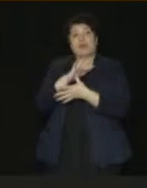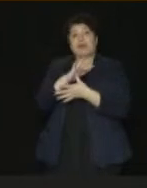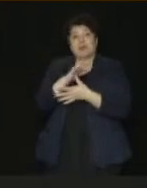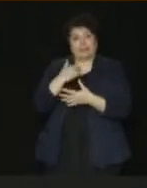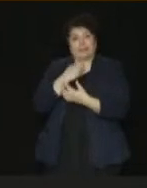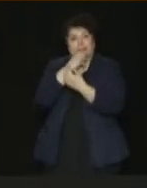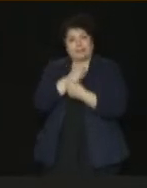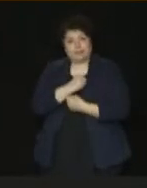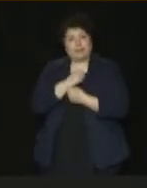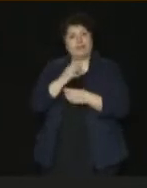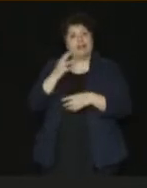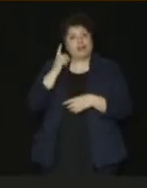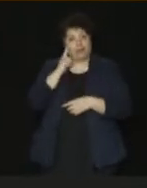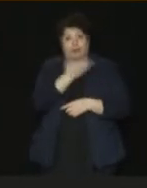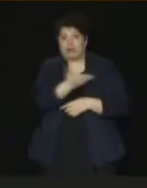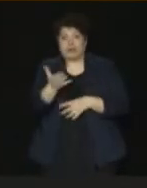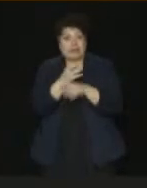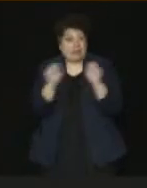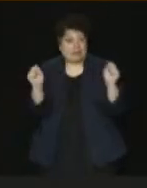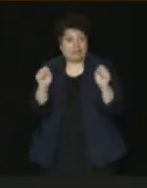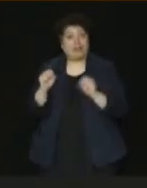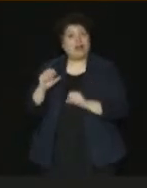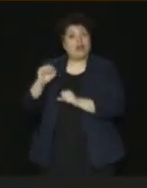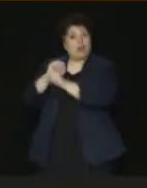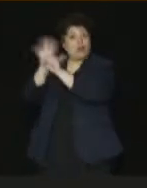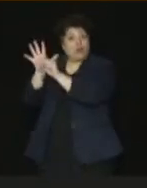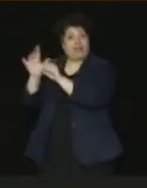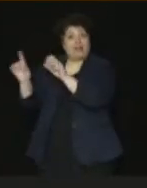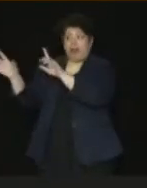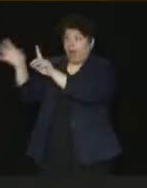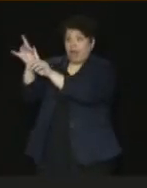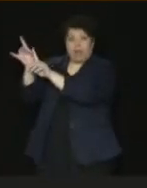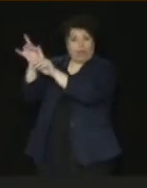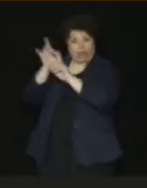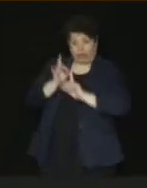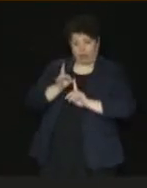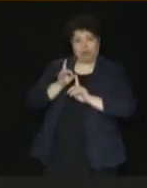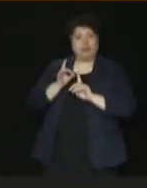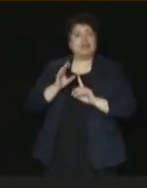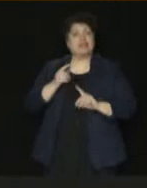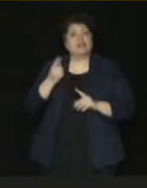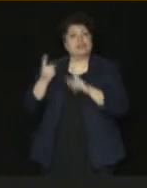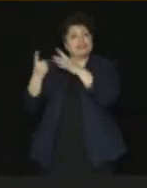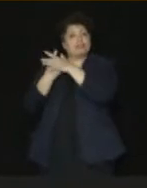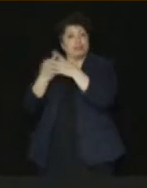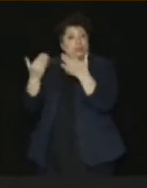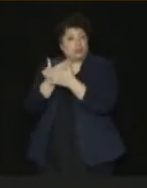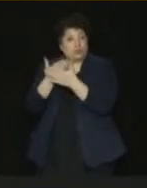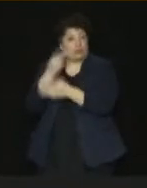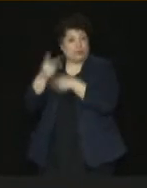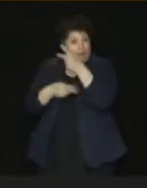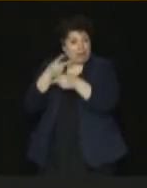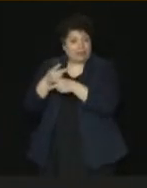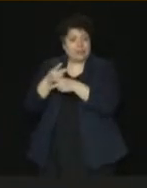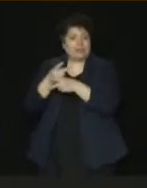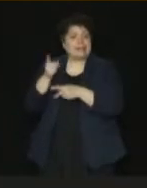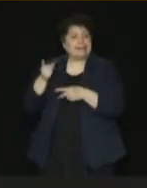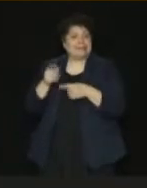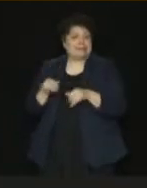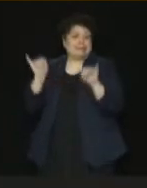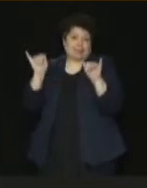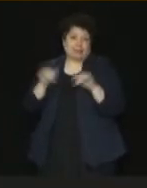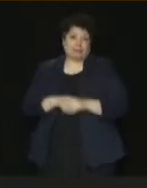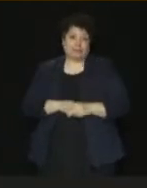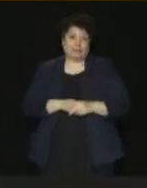from importations of this virus and of new variants is going to remain steadfast. Hi, Prime Minister Tom Perry,